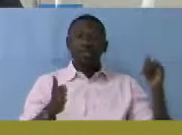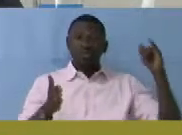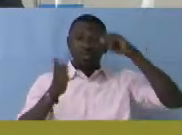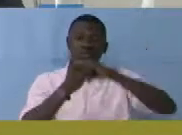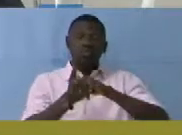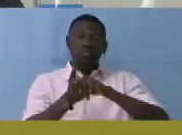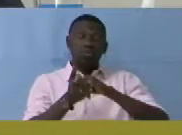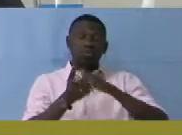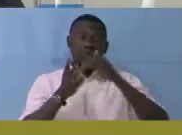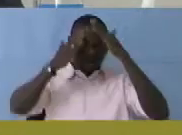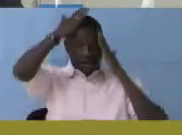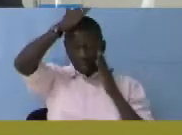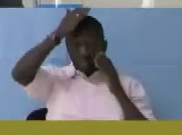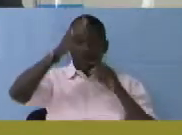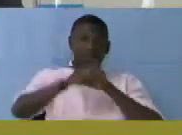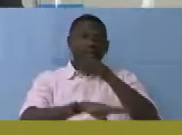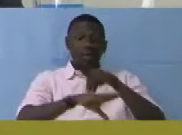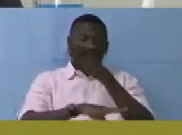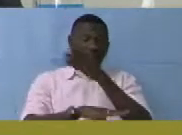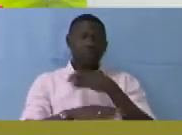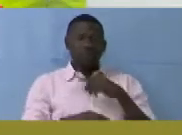abole abaka takampurka wale commanding.